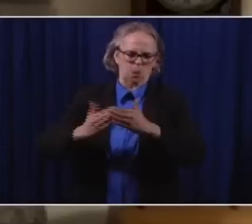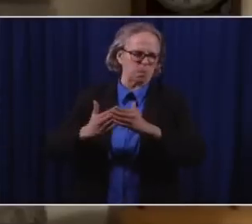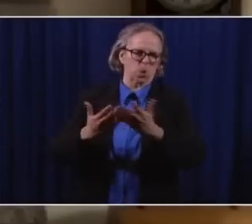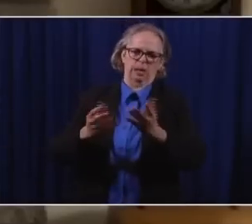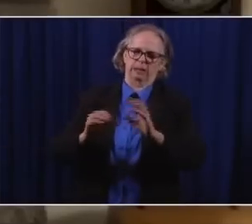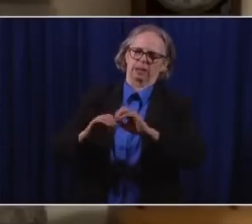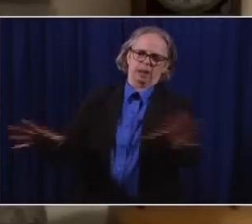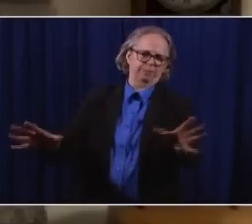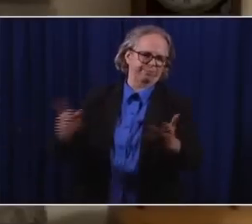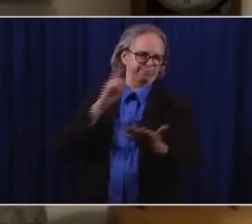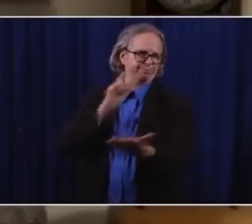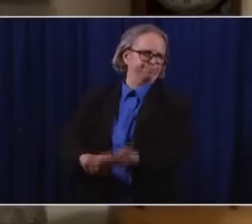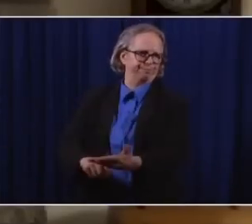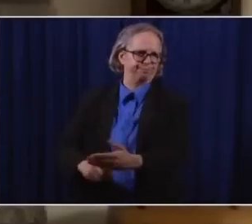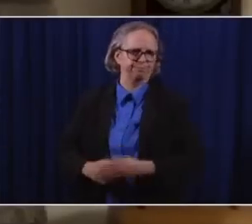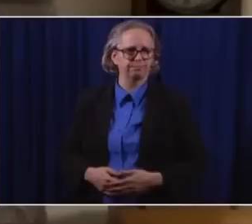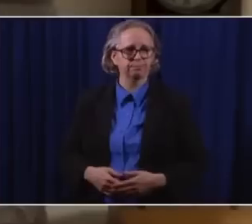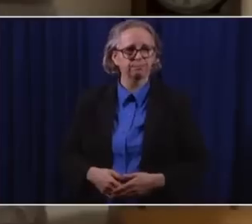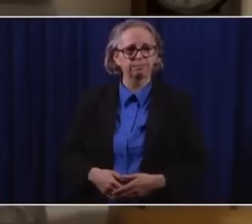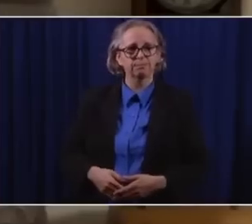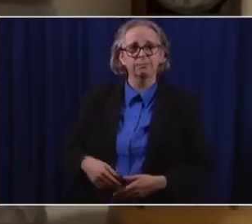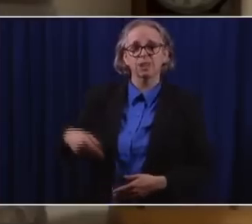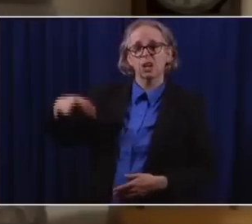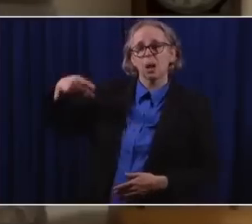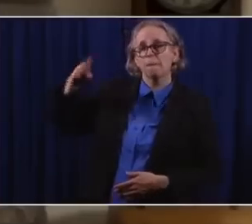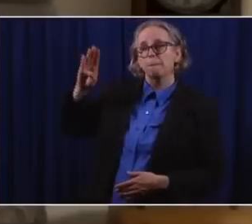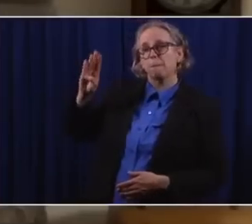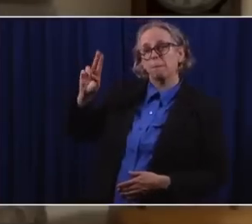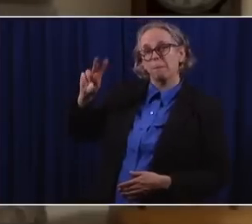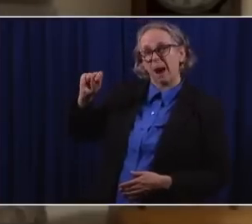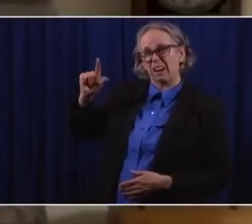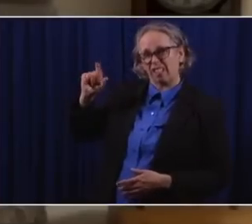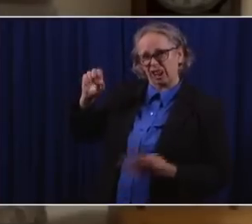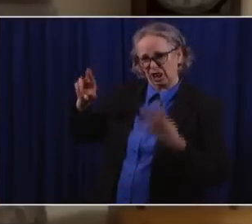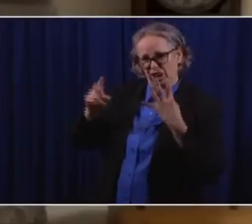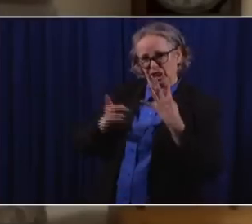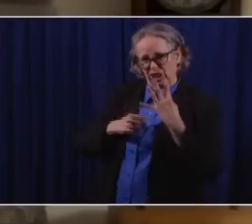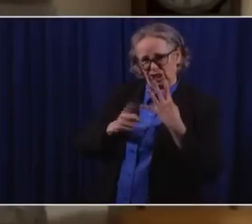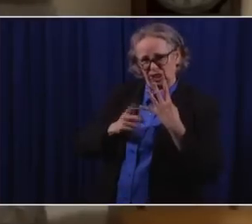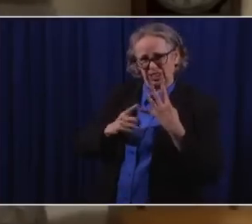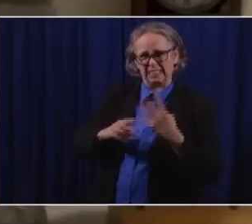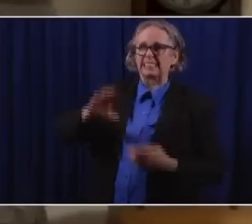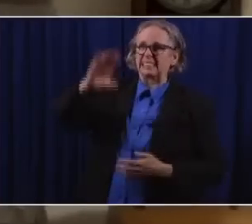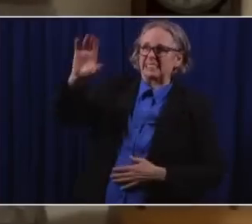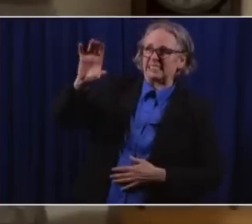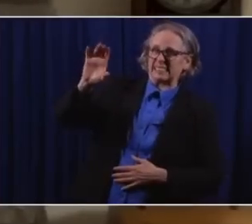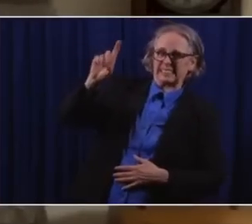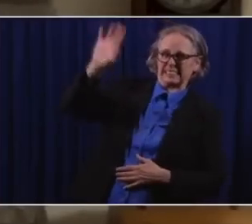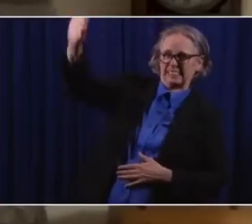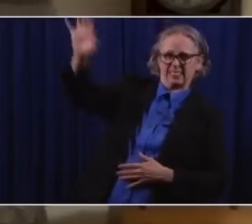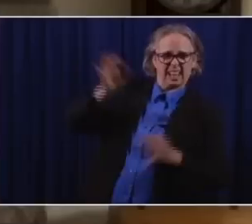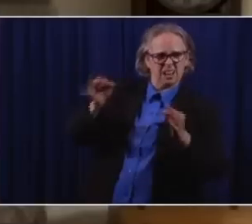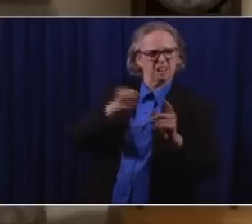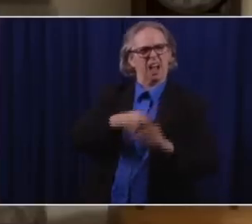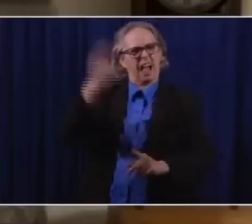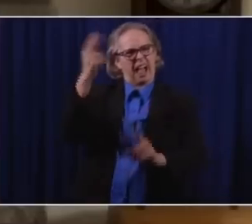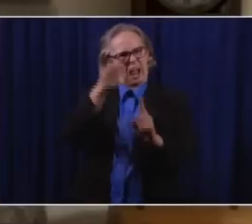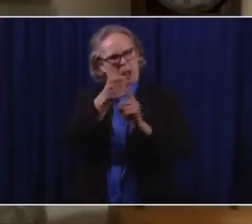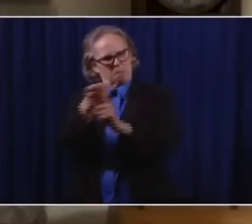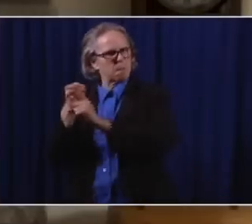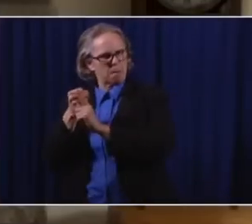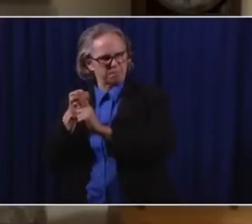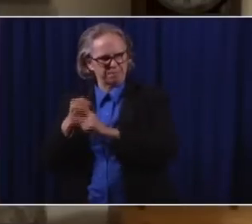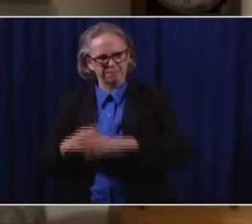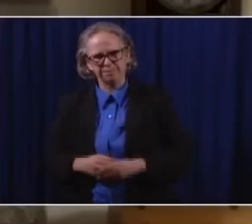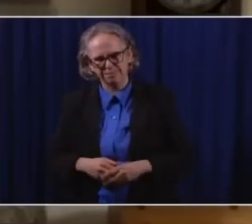County continues as red this week. The county meets the CDC's threshold for high incidence. Butler County's health department said Miami